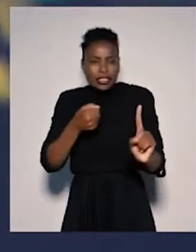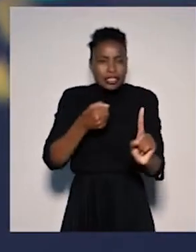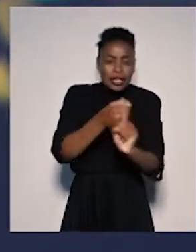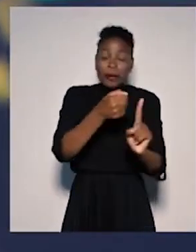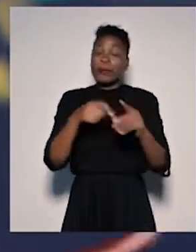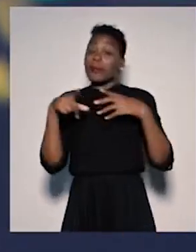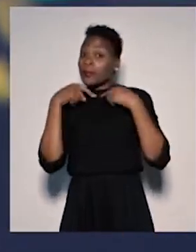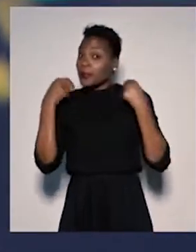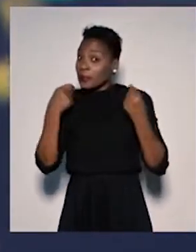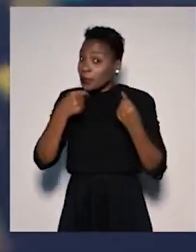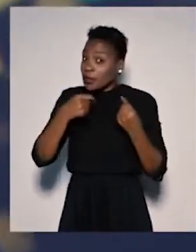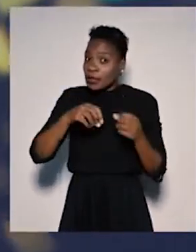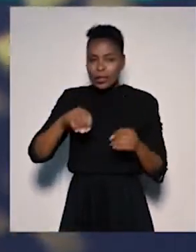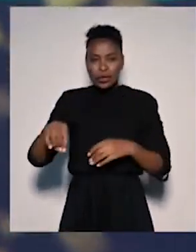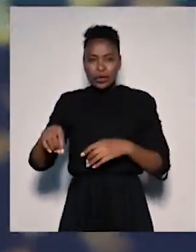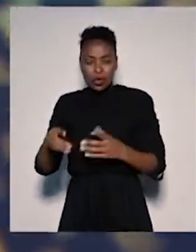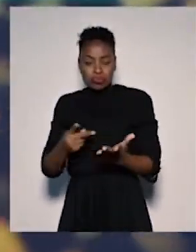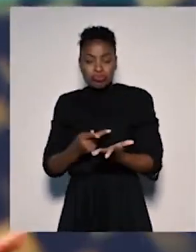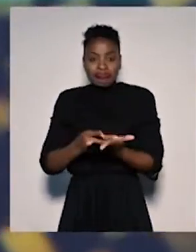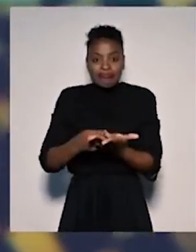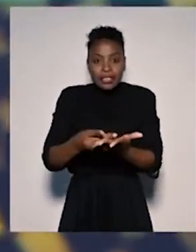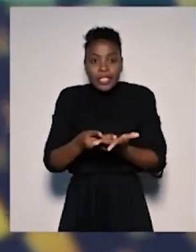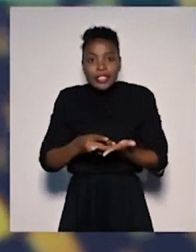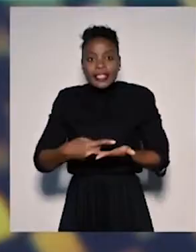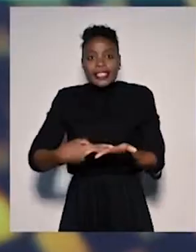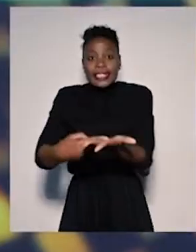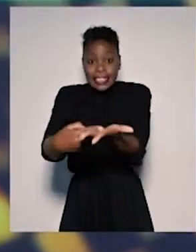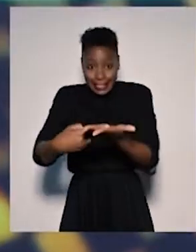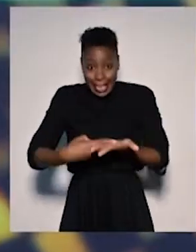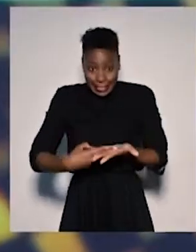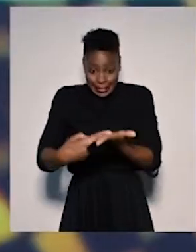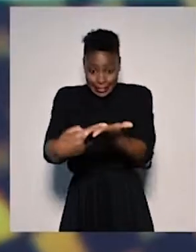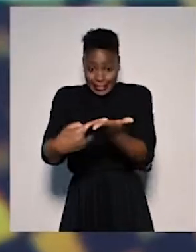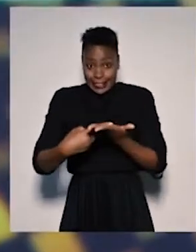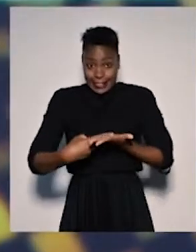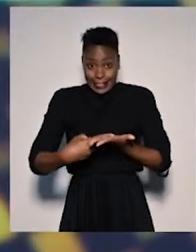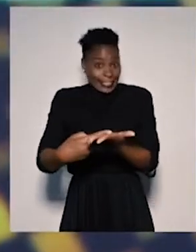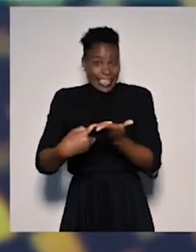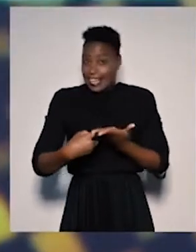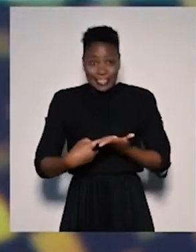out, they had not discussed who's going to be the leader between us.